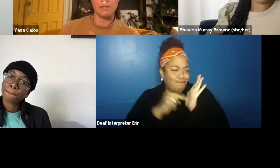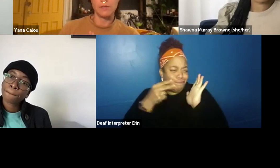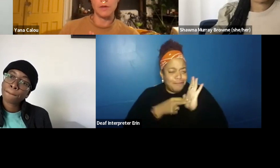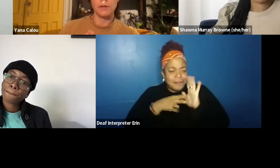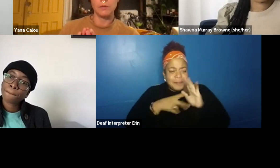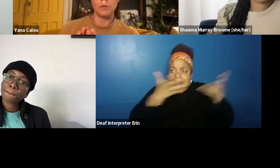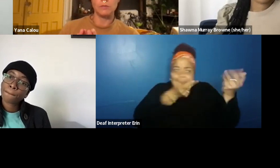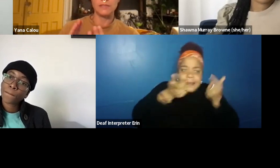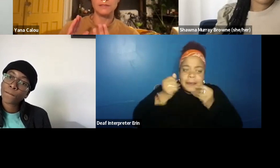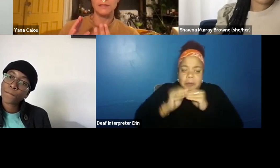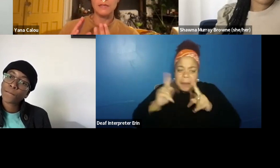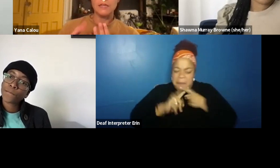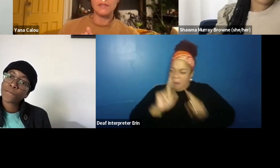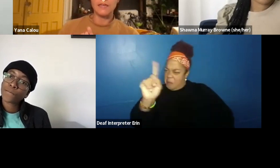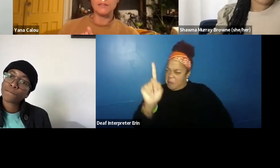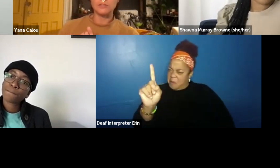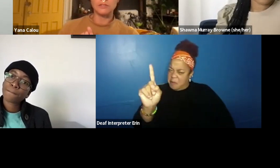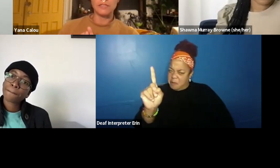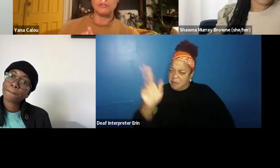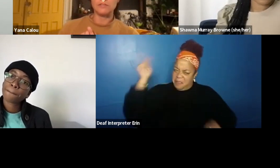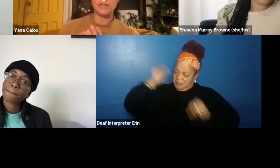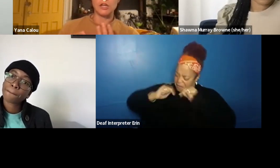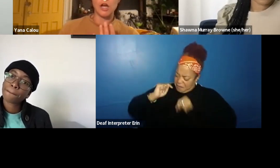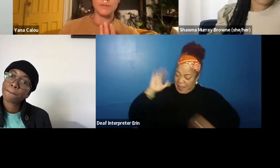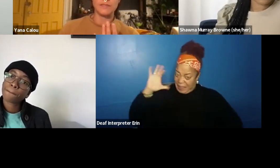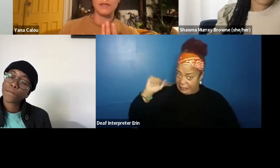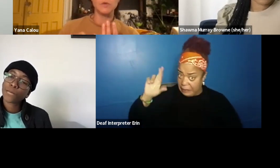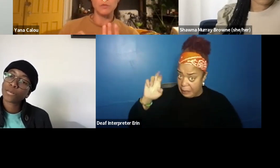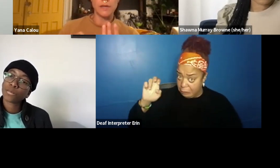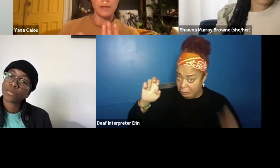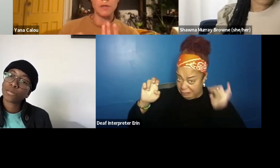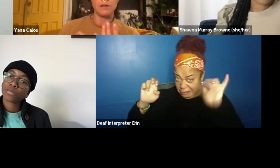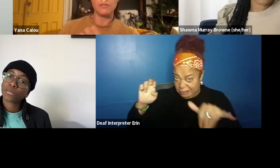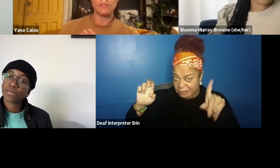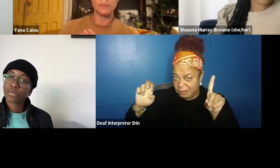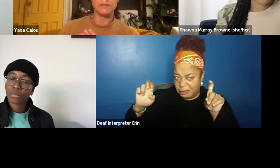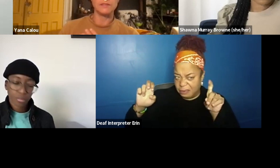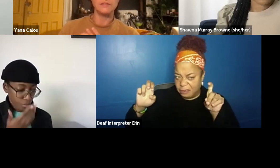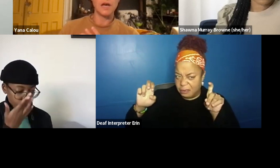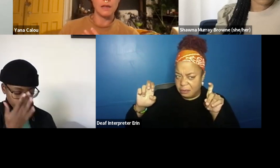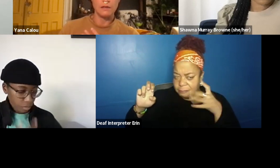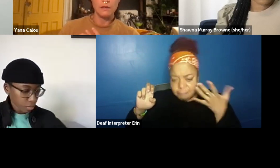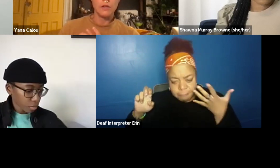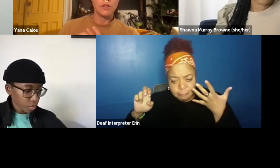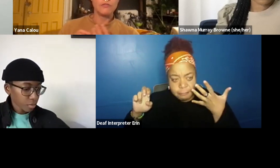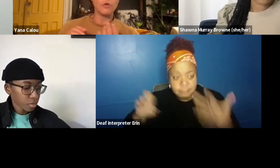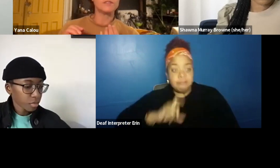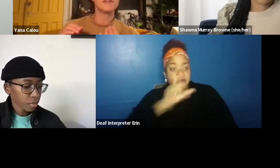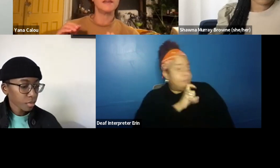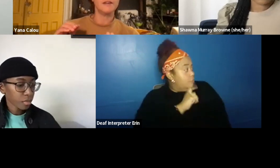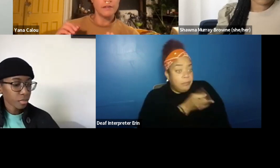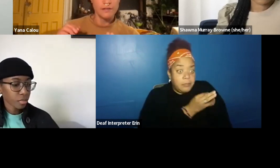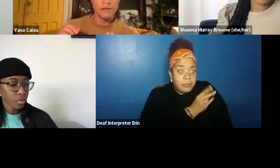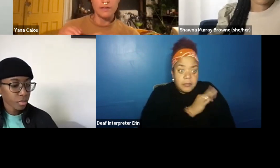that we need to think about, number one, because the answer to like just getting cops and 911 out of mental health response is not